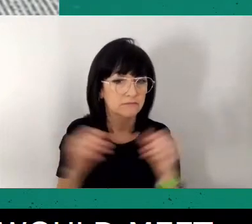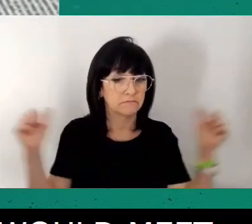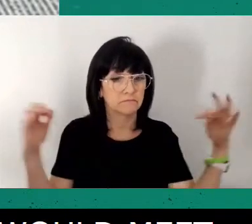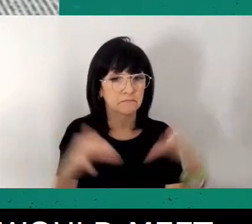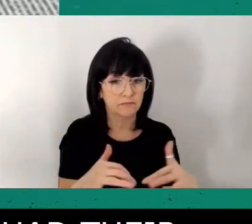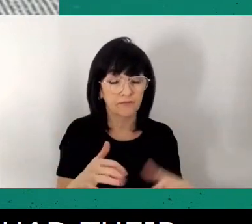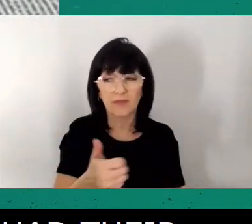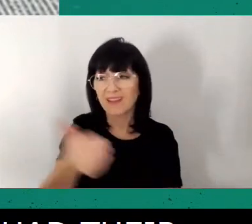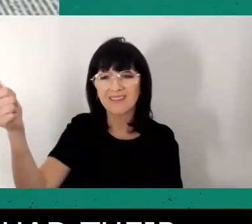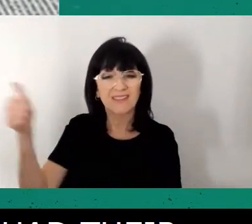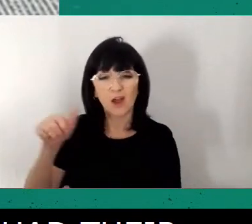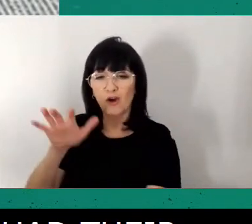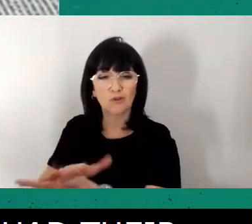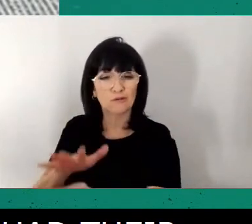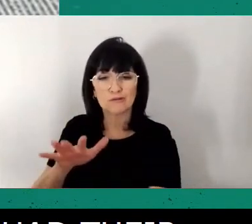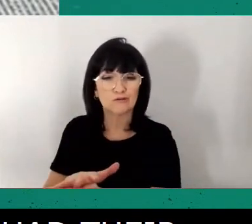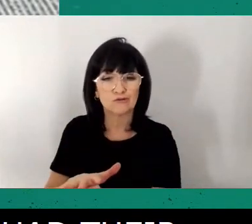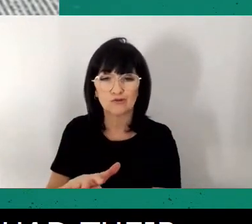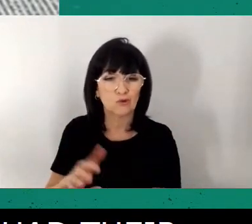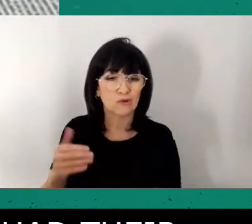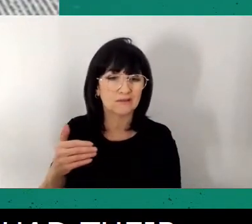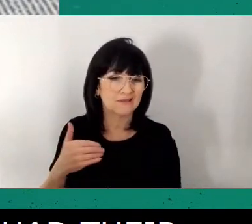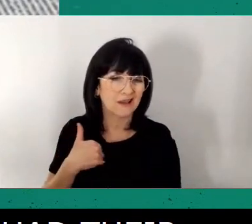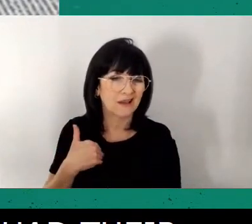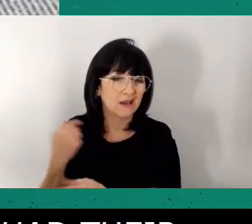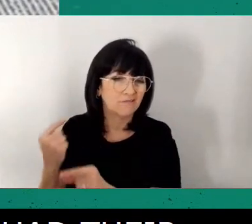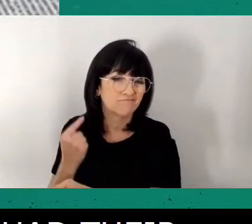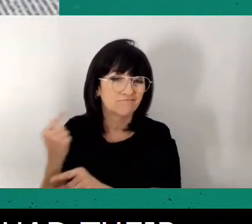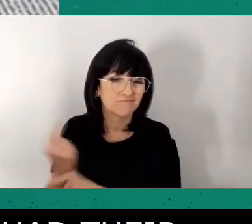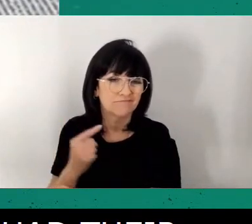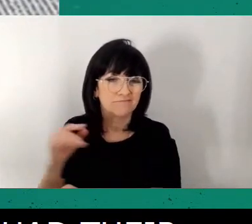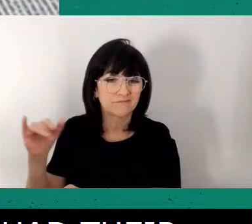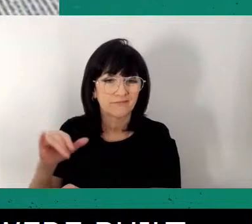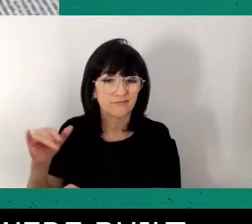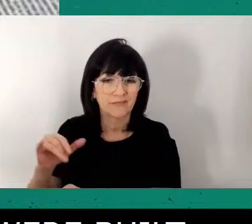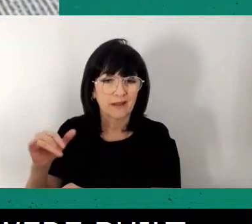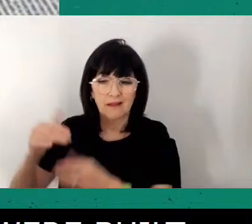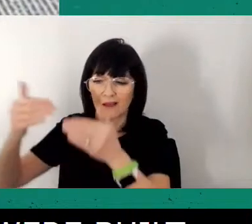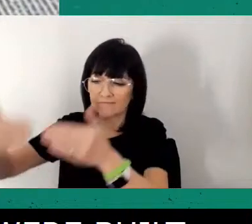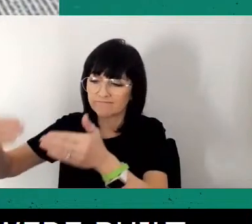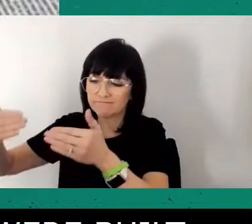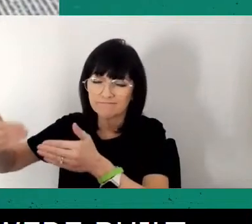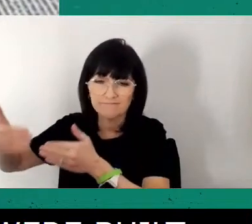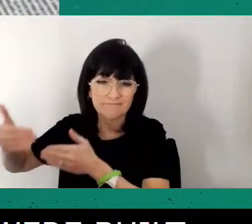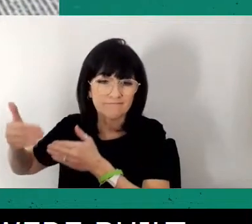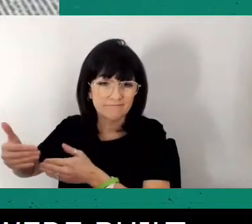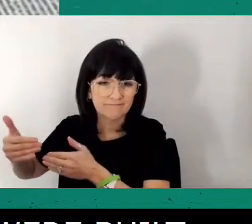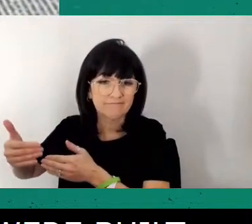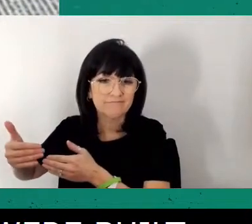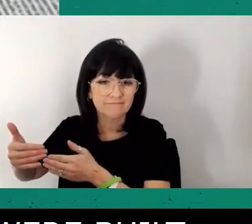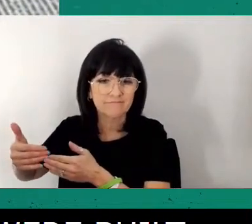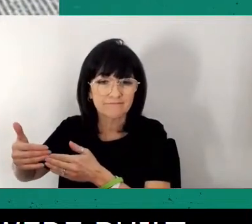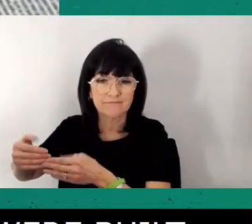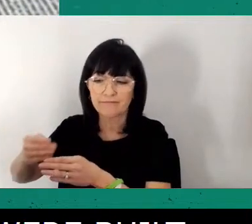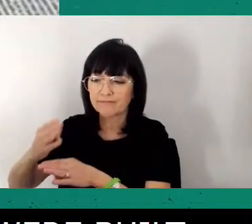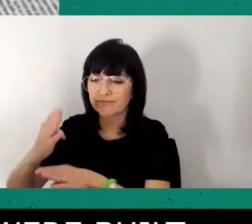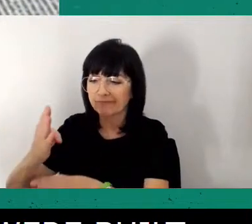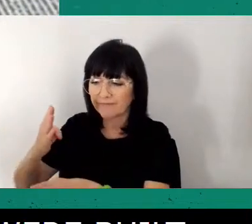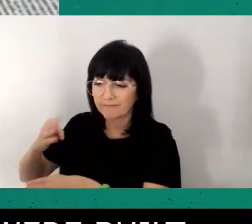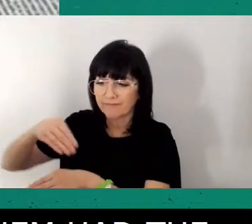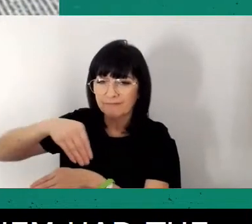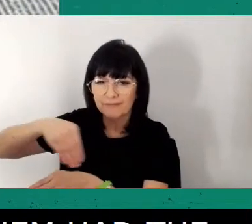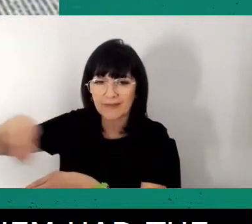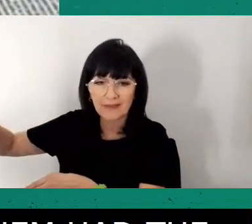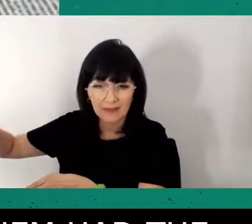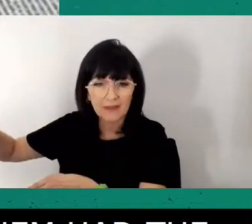built the traditional school. Some of them had the partition between the classrooms